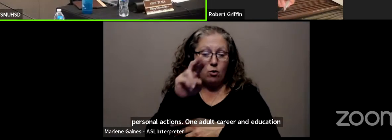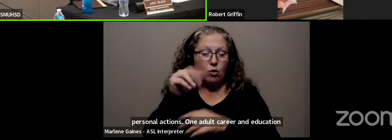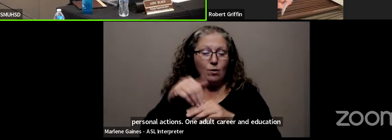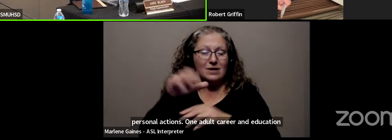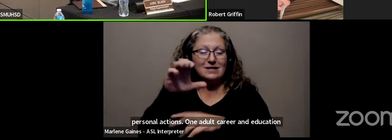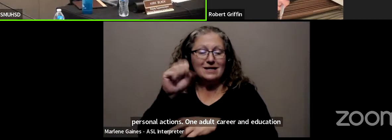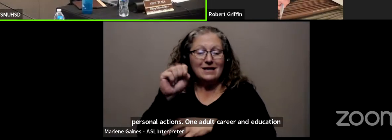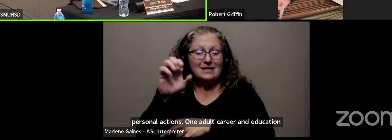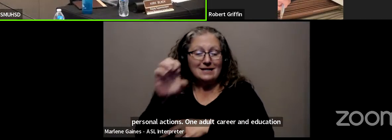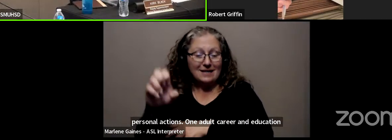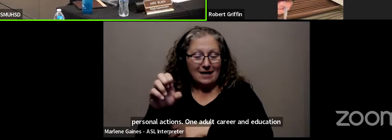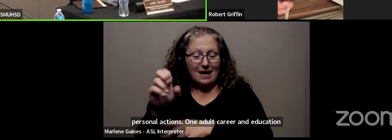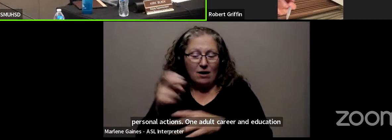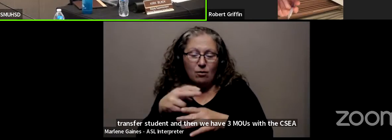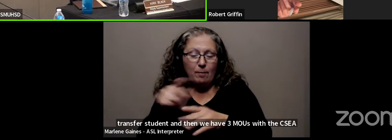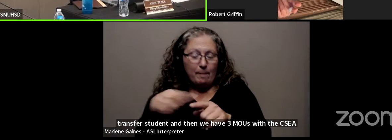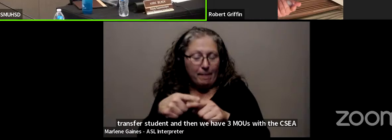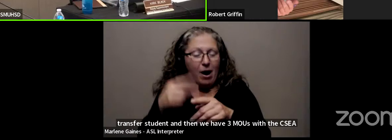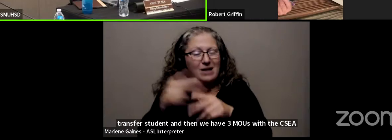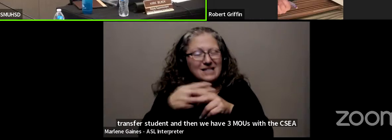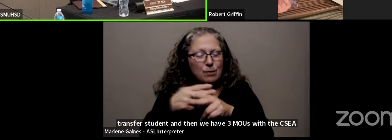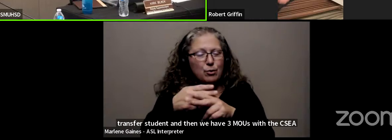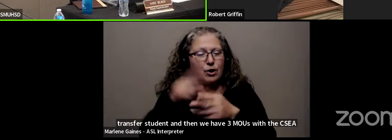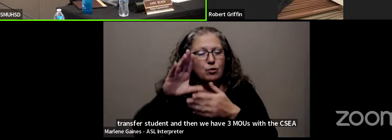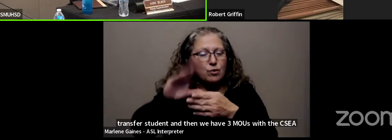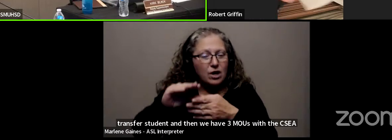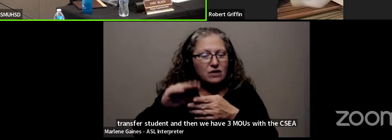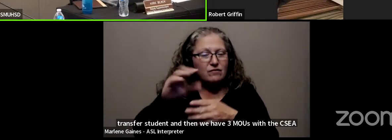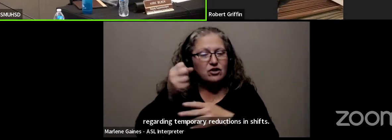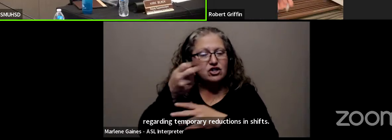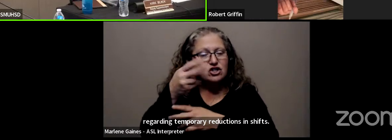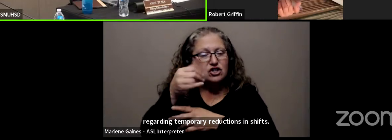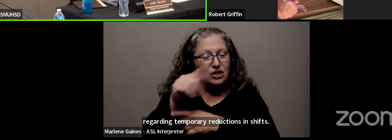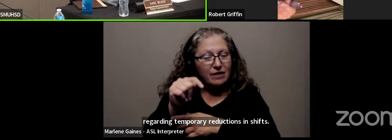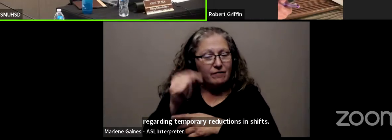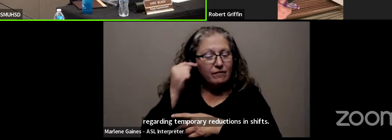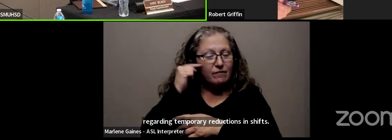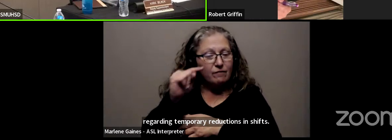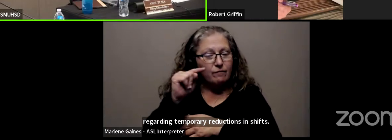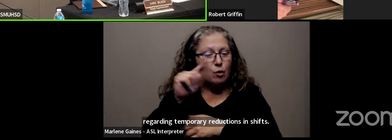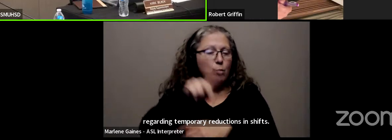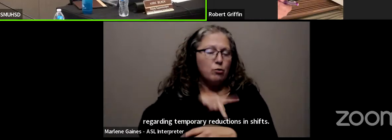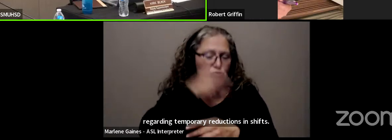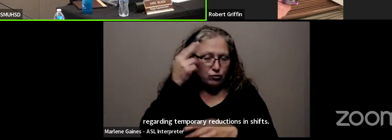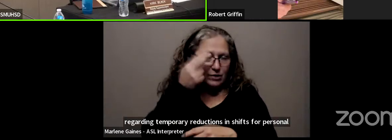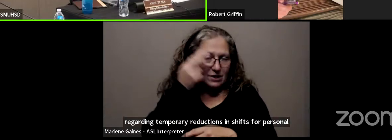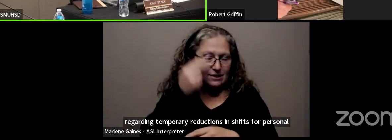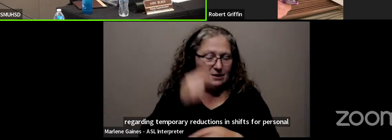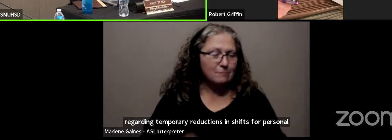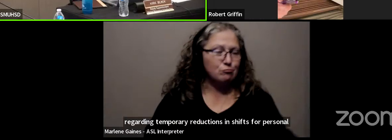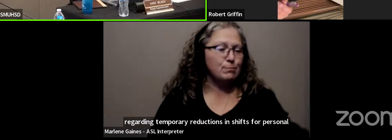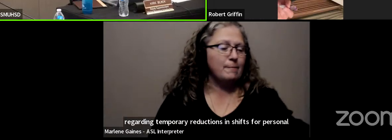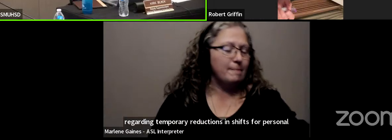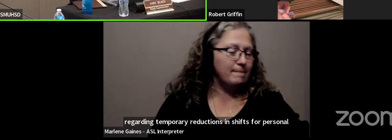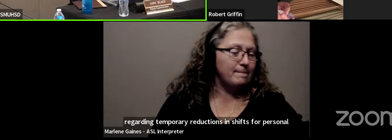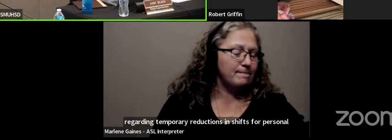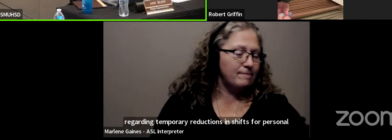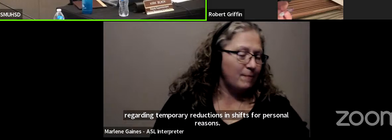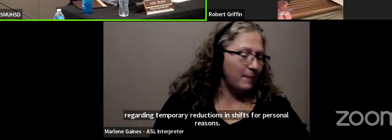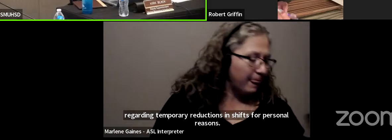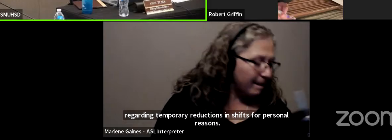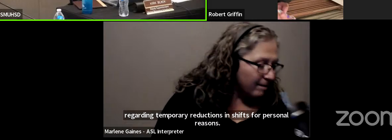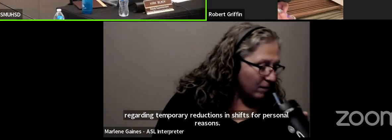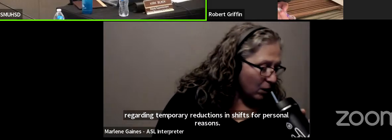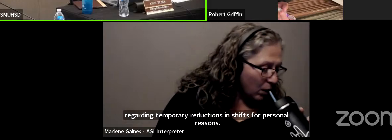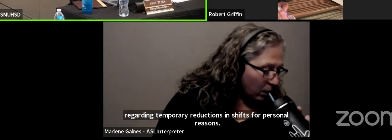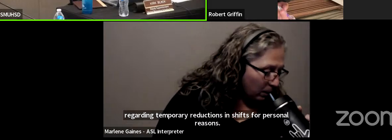CSEA regarding temporary reductions in shifts for personal reasons. You know, I should